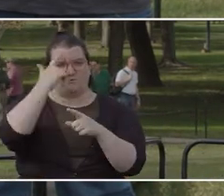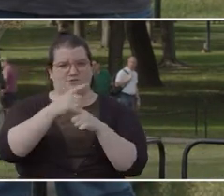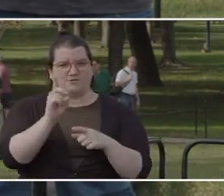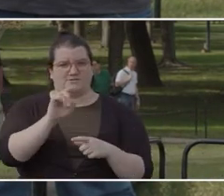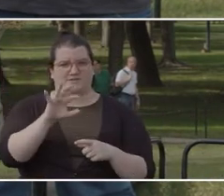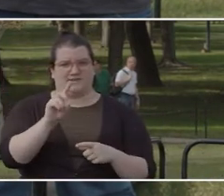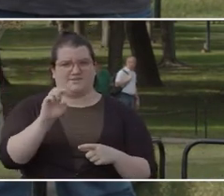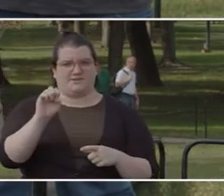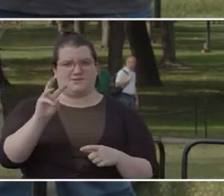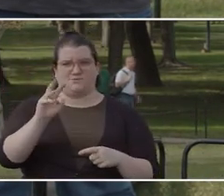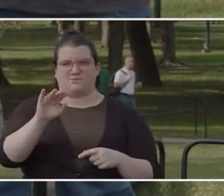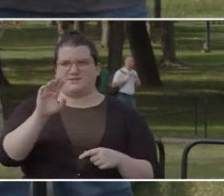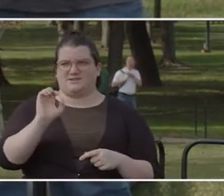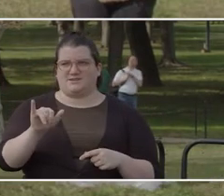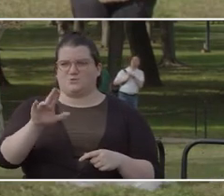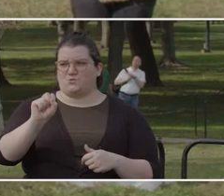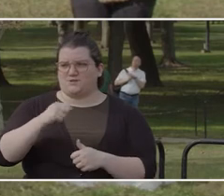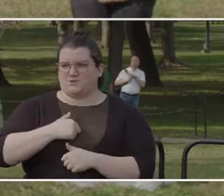Blaney, U.S. Army.